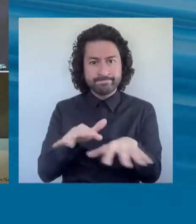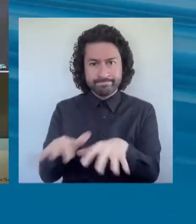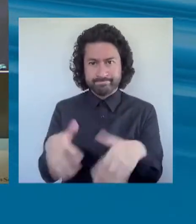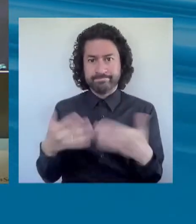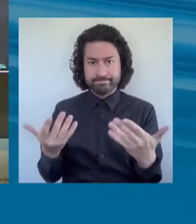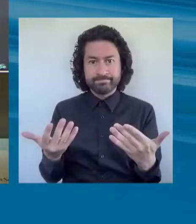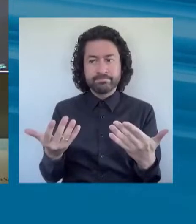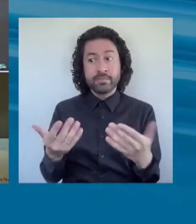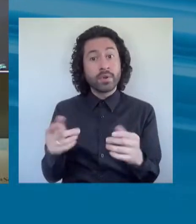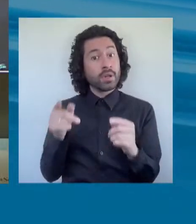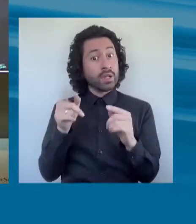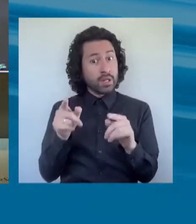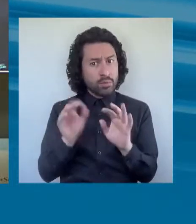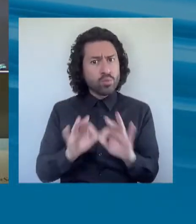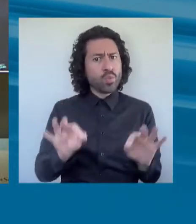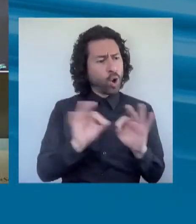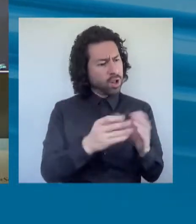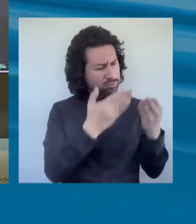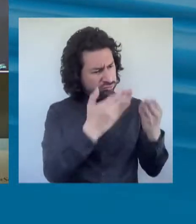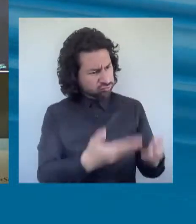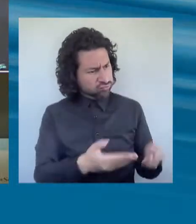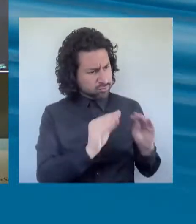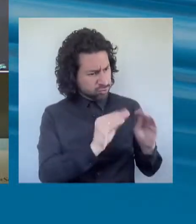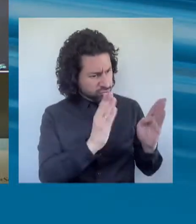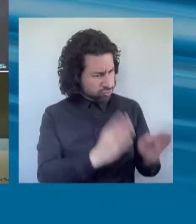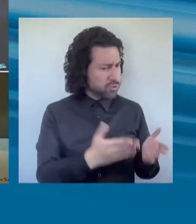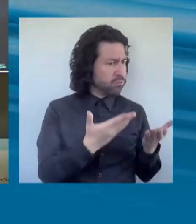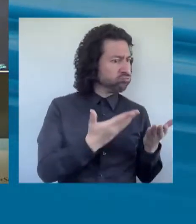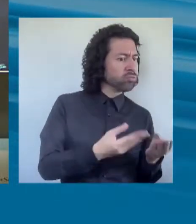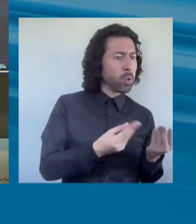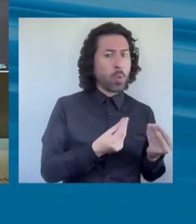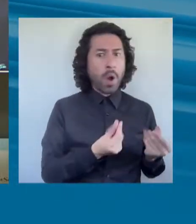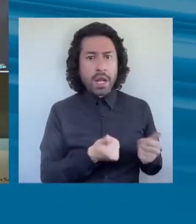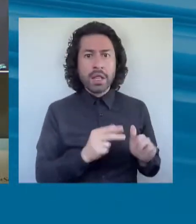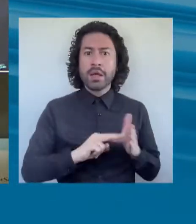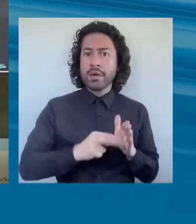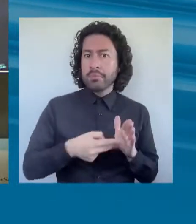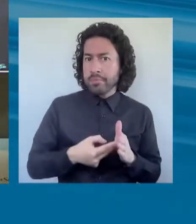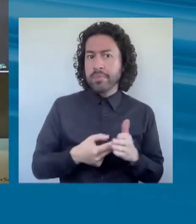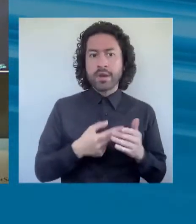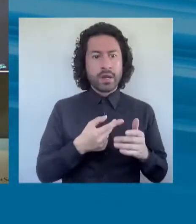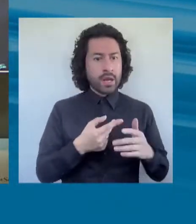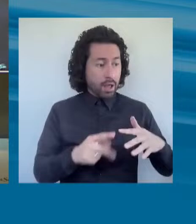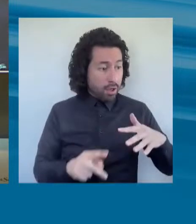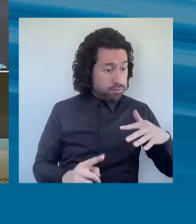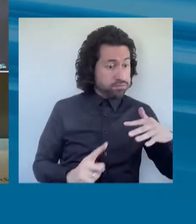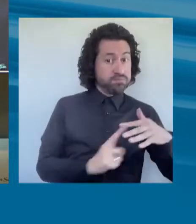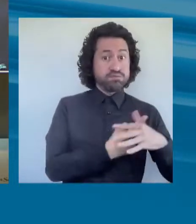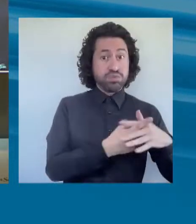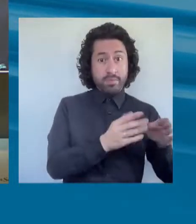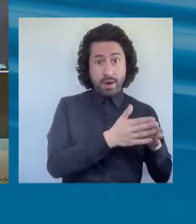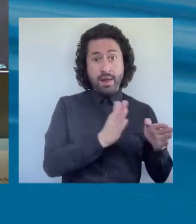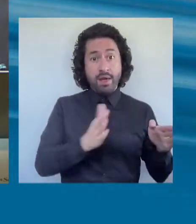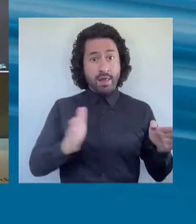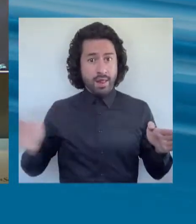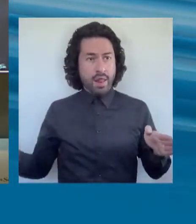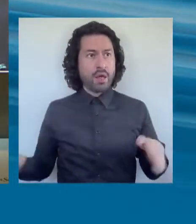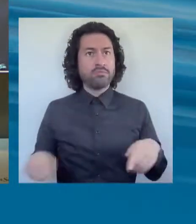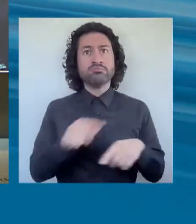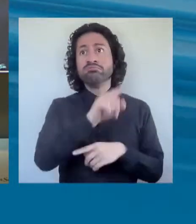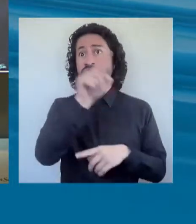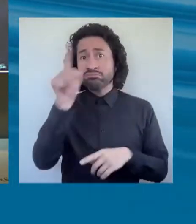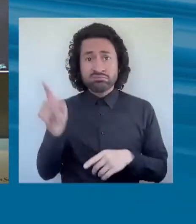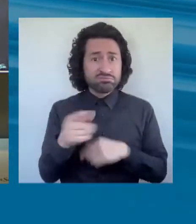mobility tools. If we don't work on the teachers, we won't be able to overcome this. We need to create a